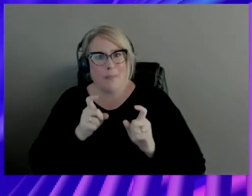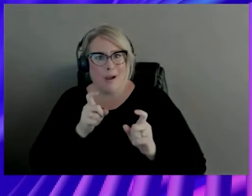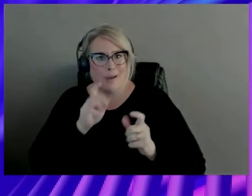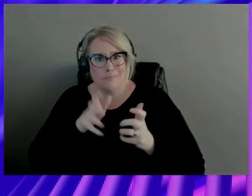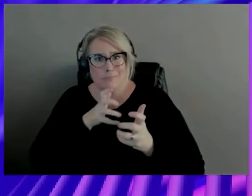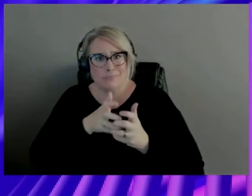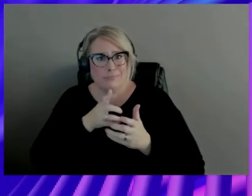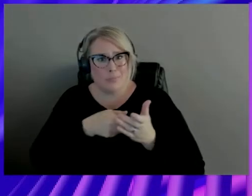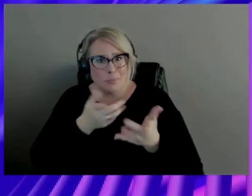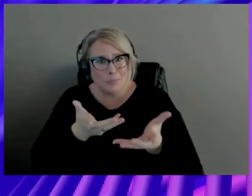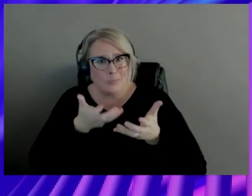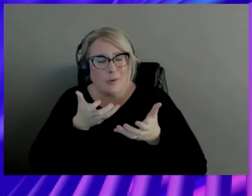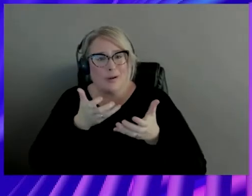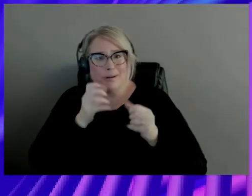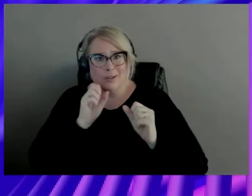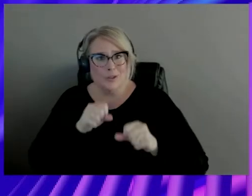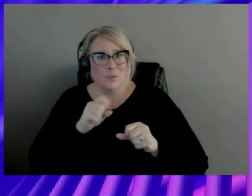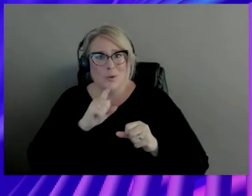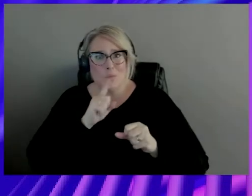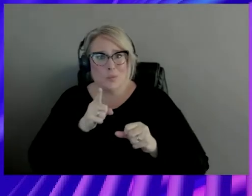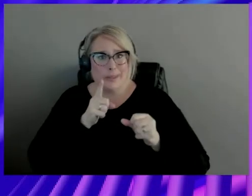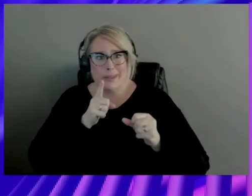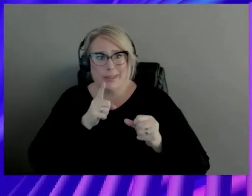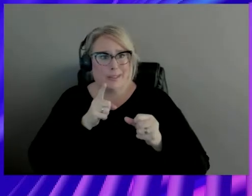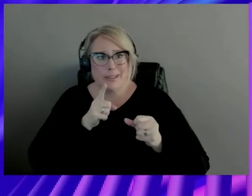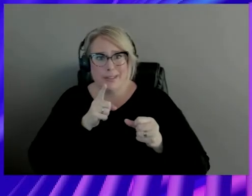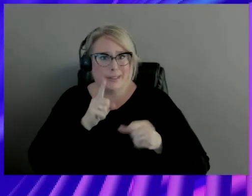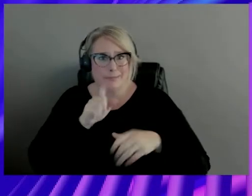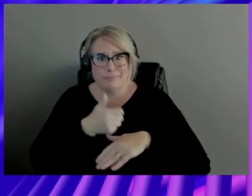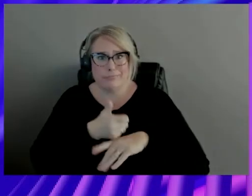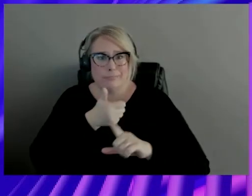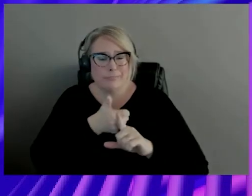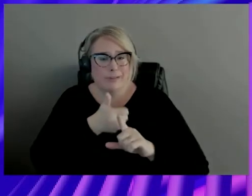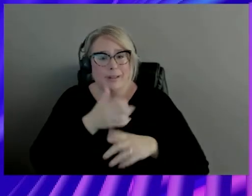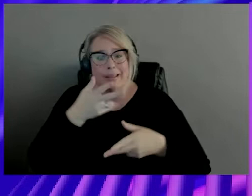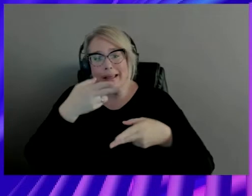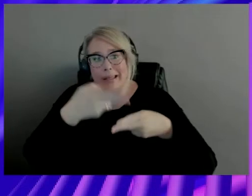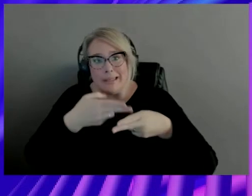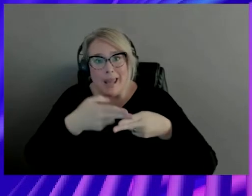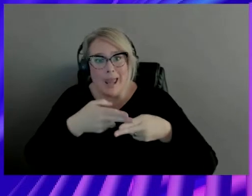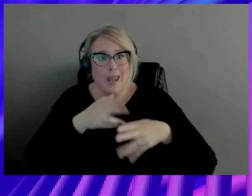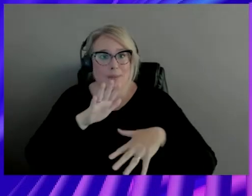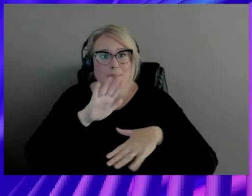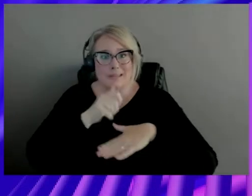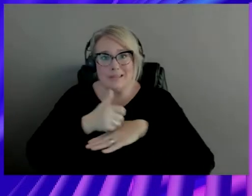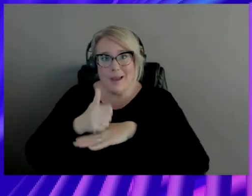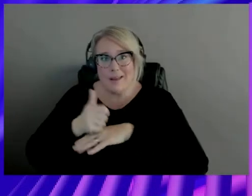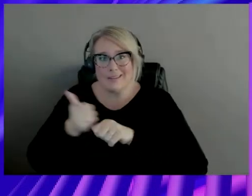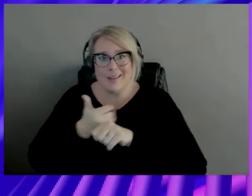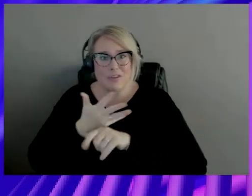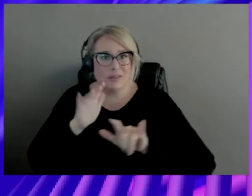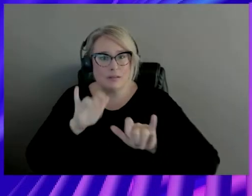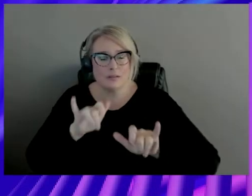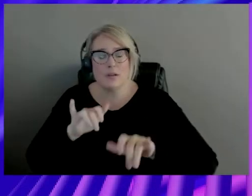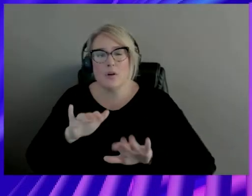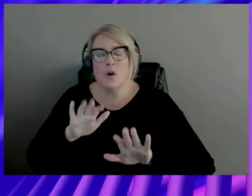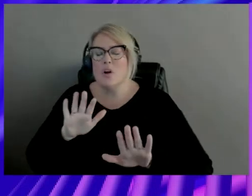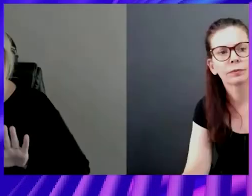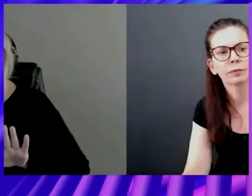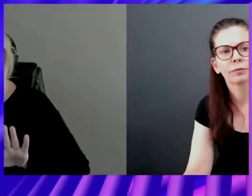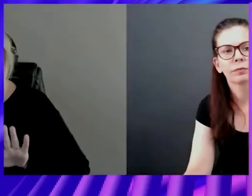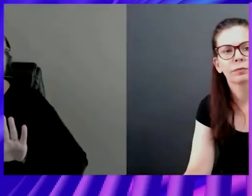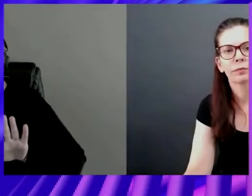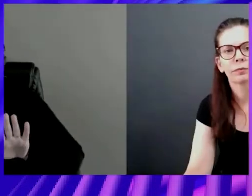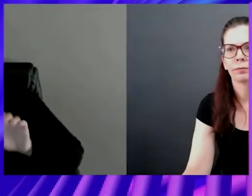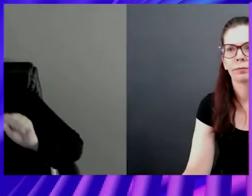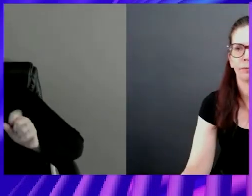can define it yourself. This is how all the names, the settings, everything's synced. For example, so I could customize this